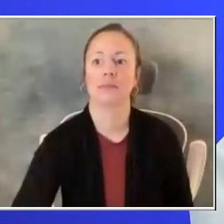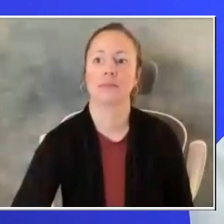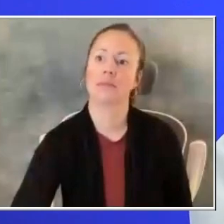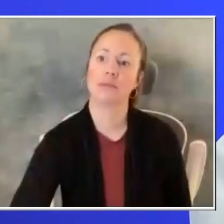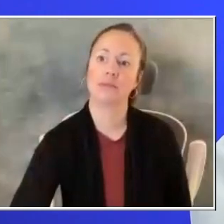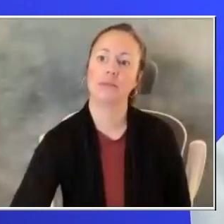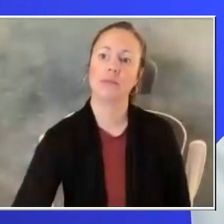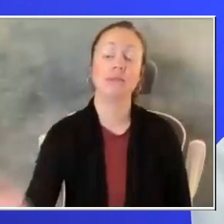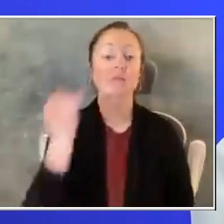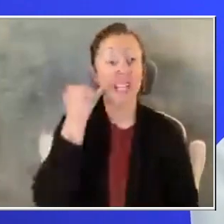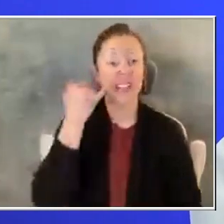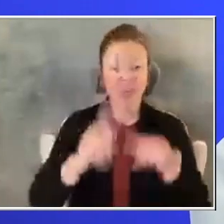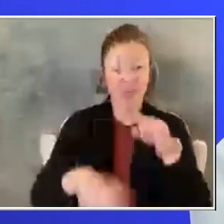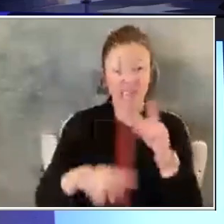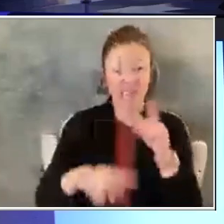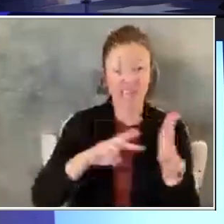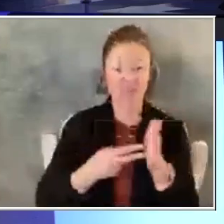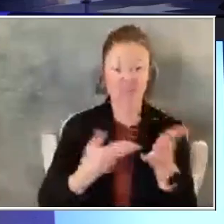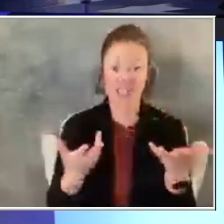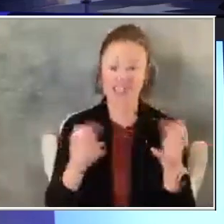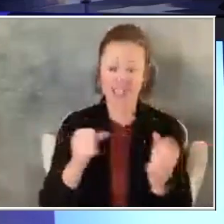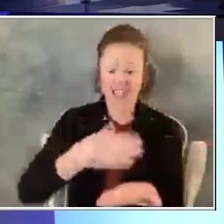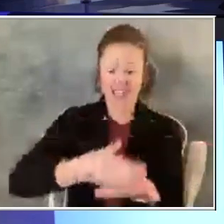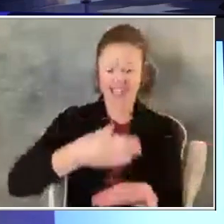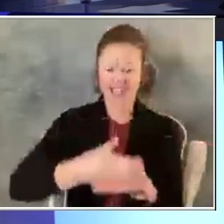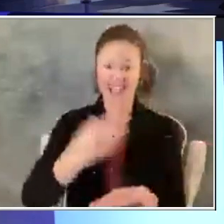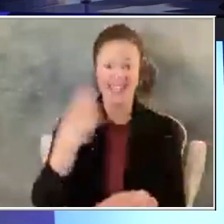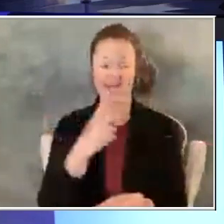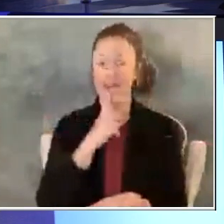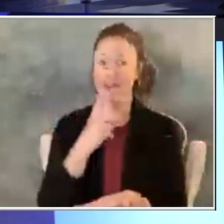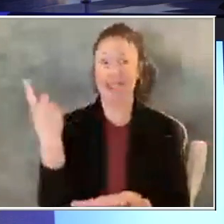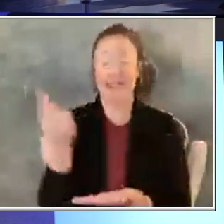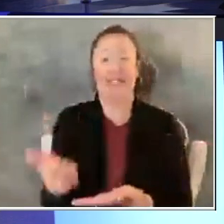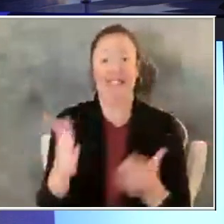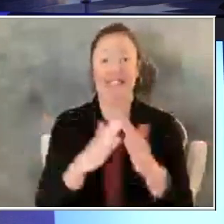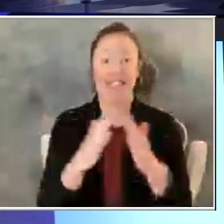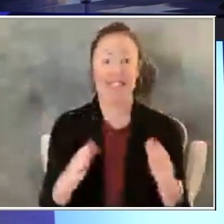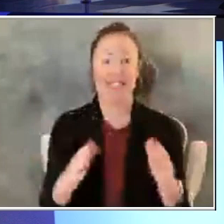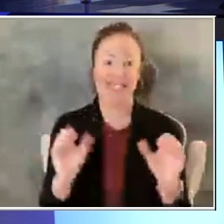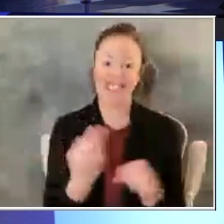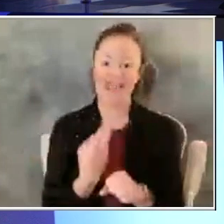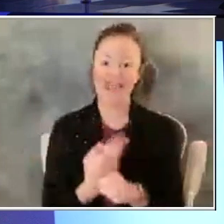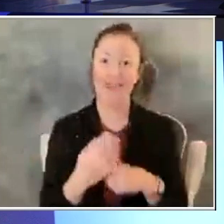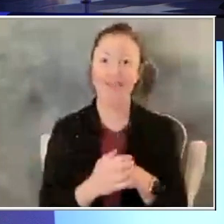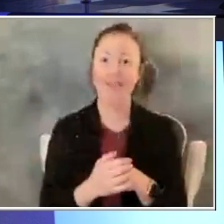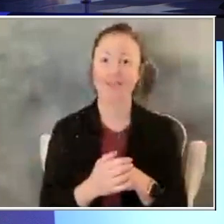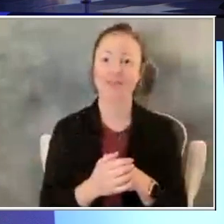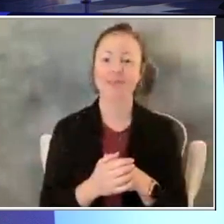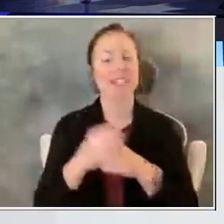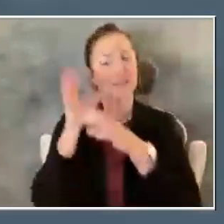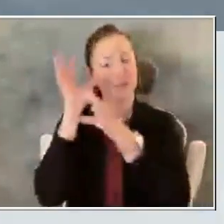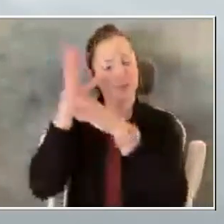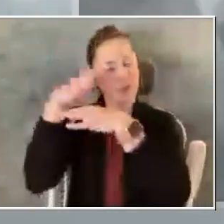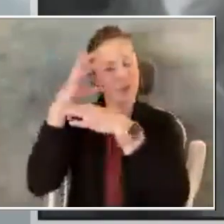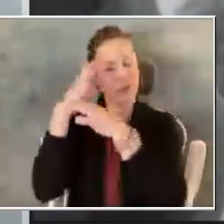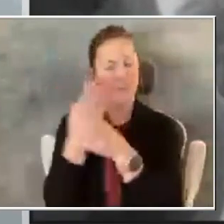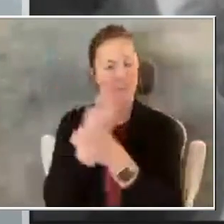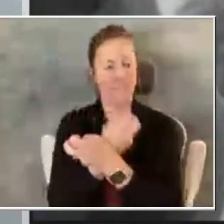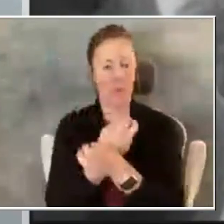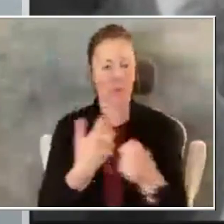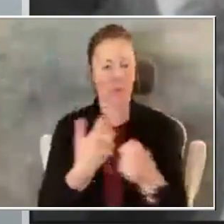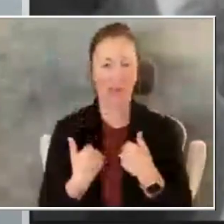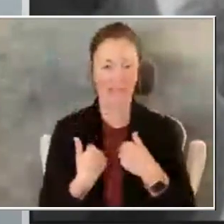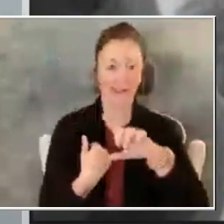least 2 to 4 times a week. All right, no excuse. There's something around the house. Okay, so let's look at bones under a microscope. Let's really take a look, because we have one that's on the left